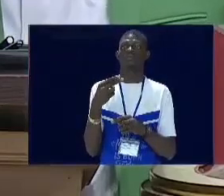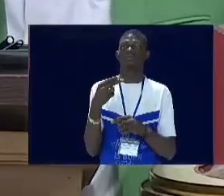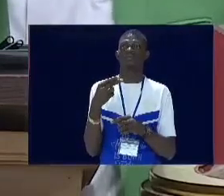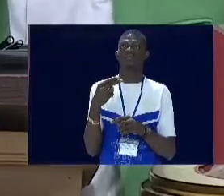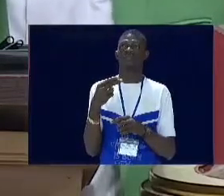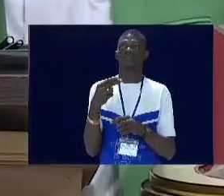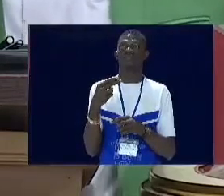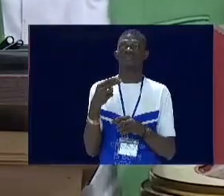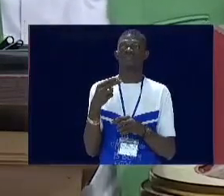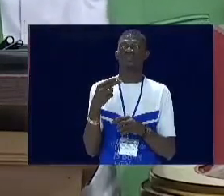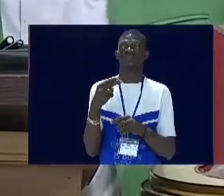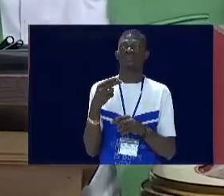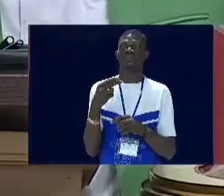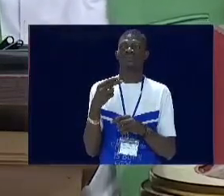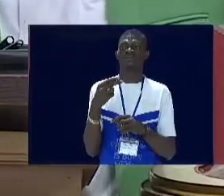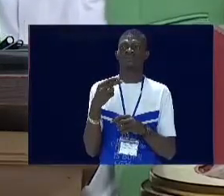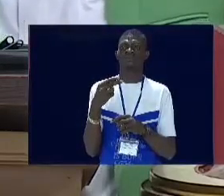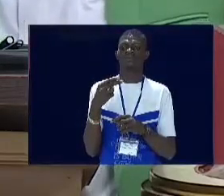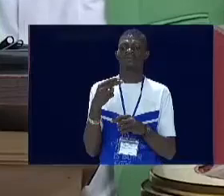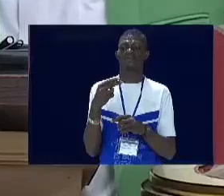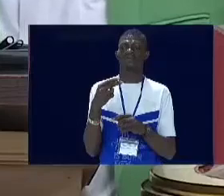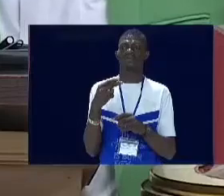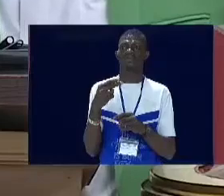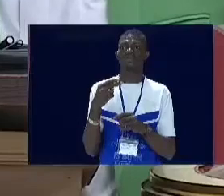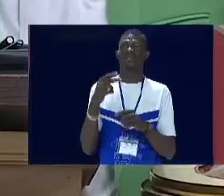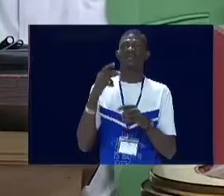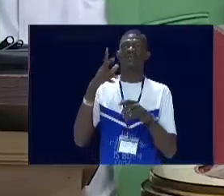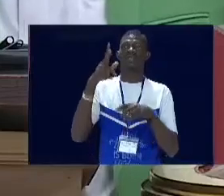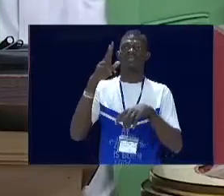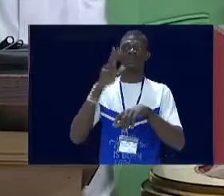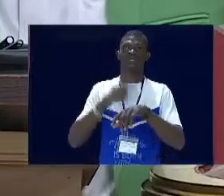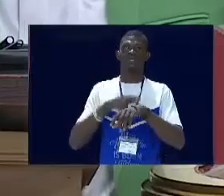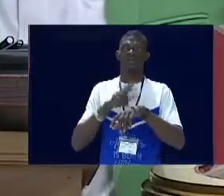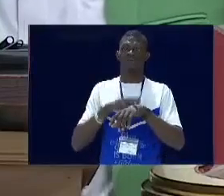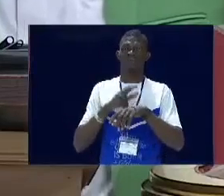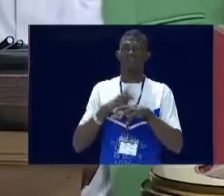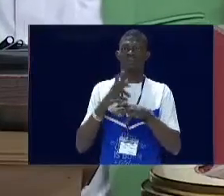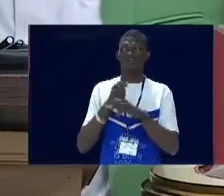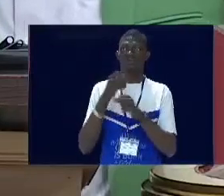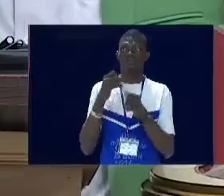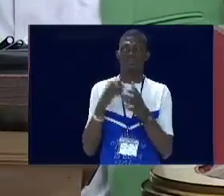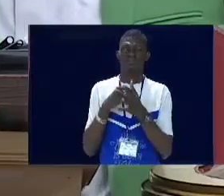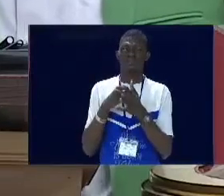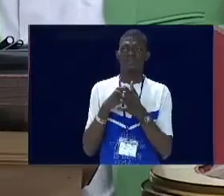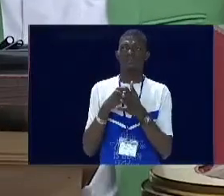It was repeated about 3 times. Emeta ototo ni Bible so.